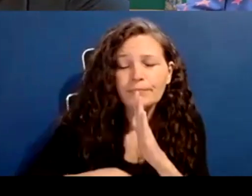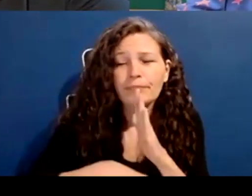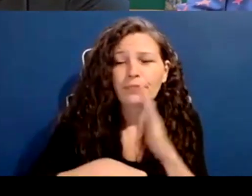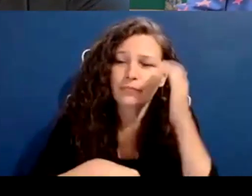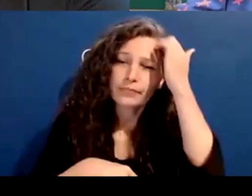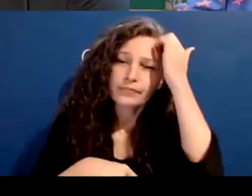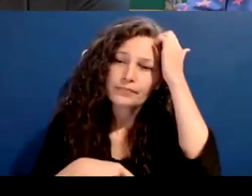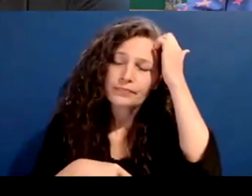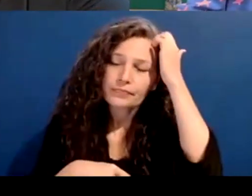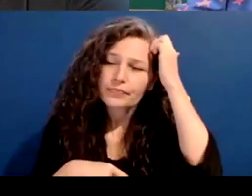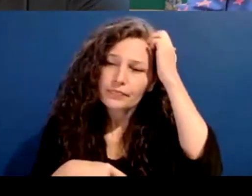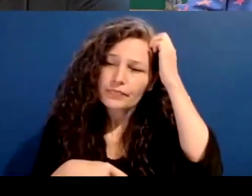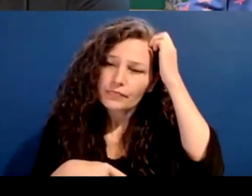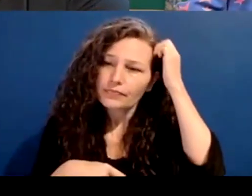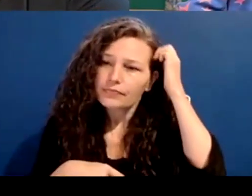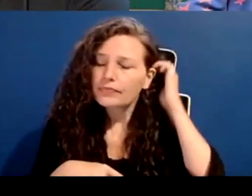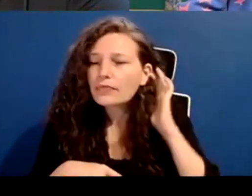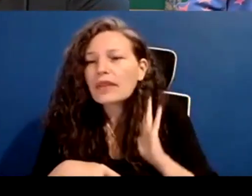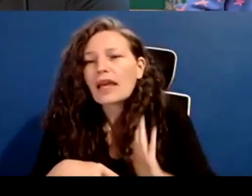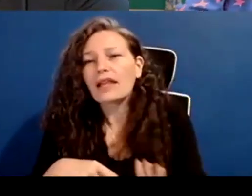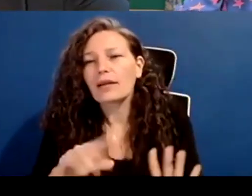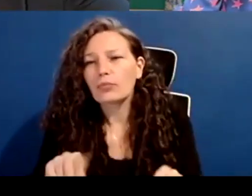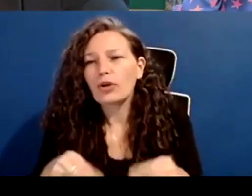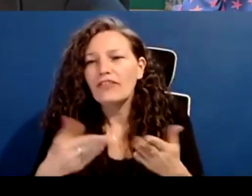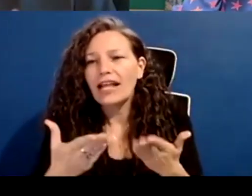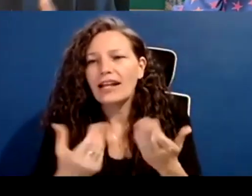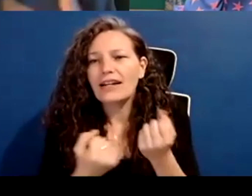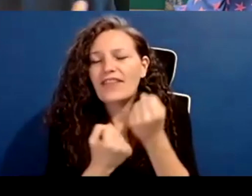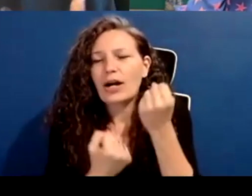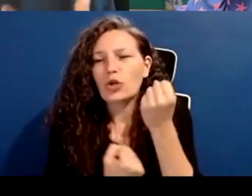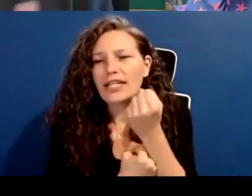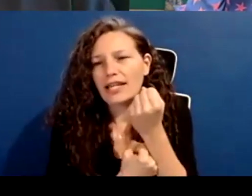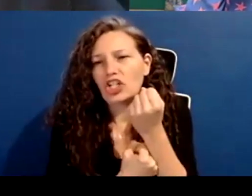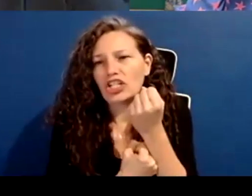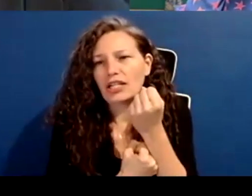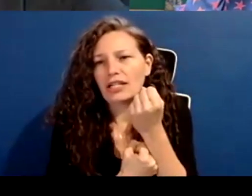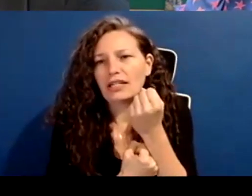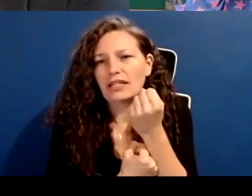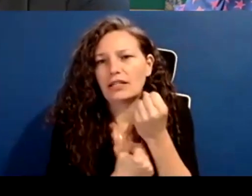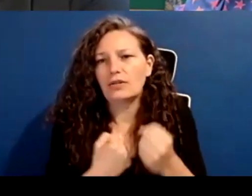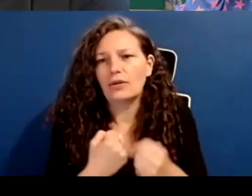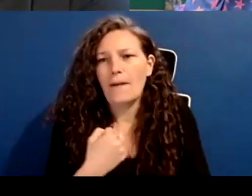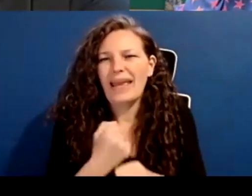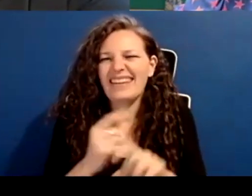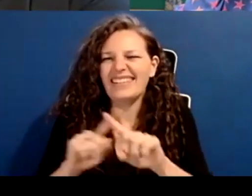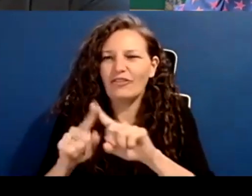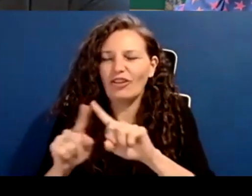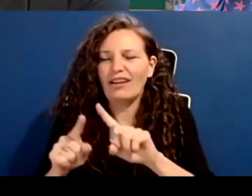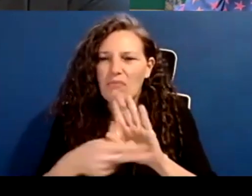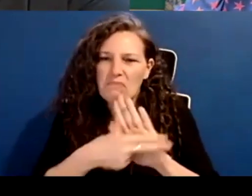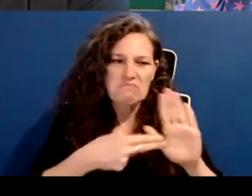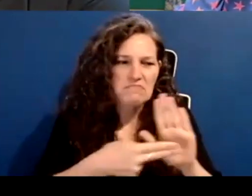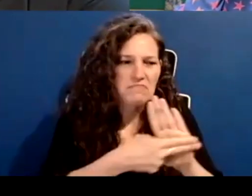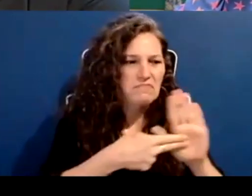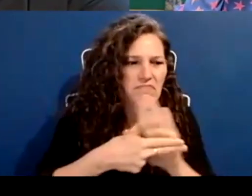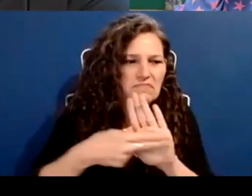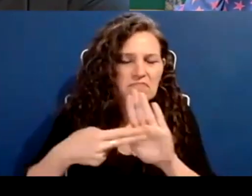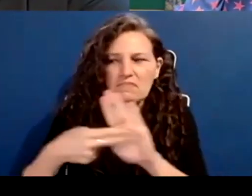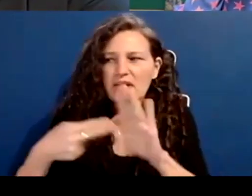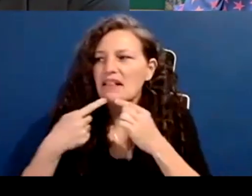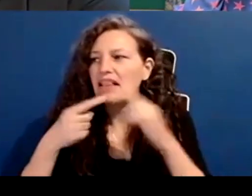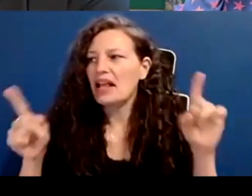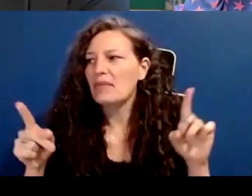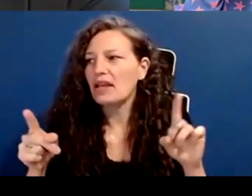give them a sort of a foundation for making the claims that they made about the racial differences.